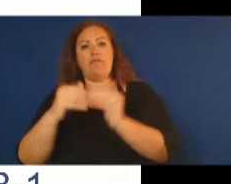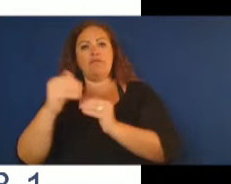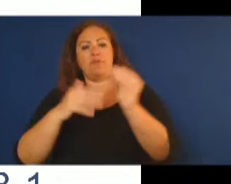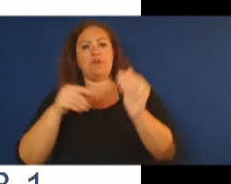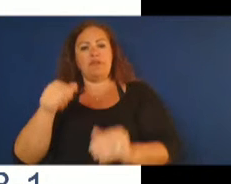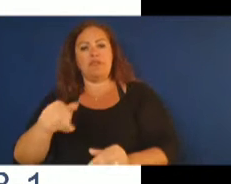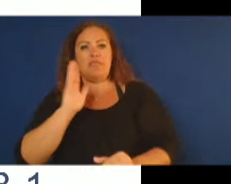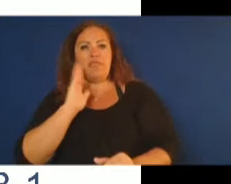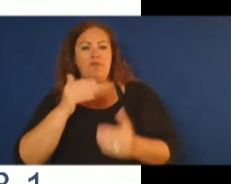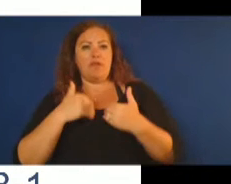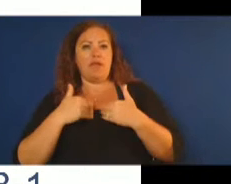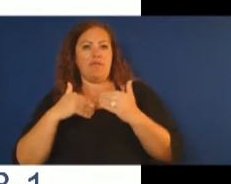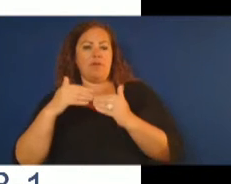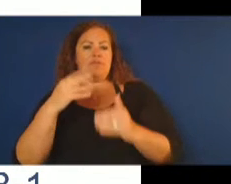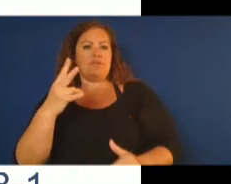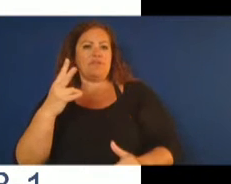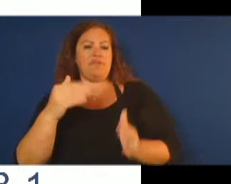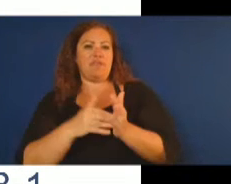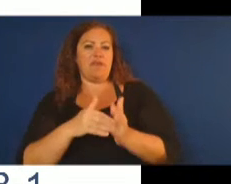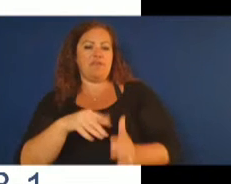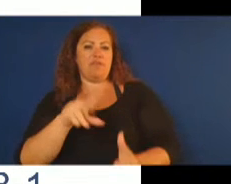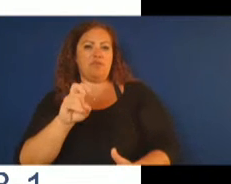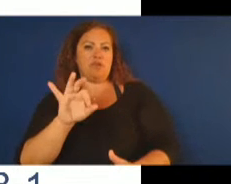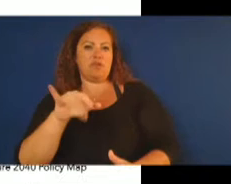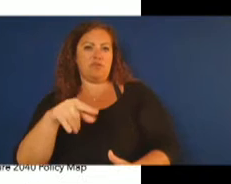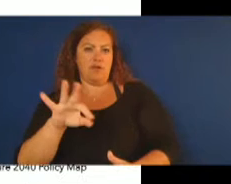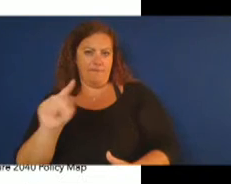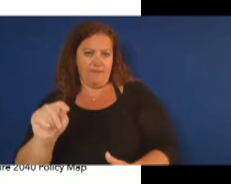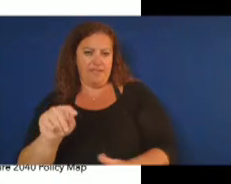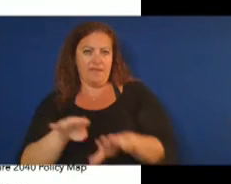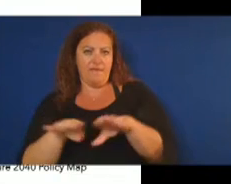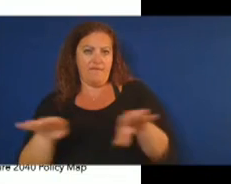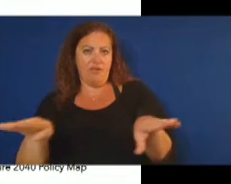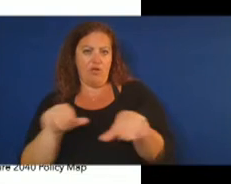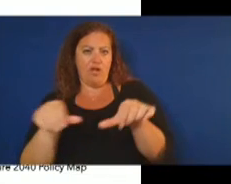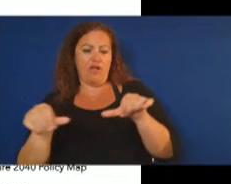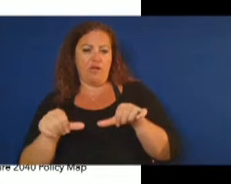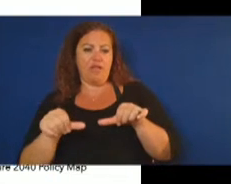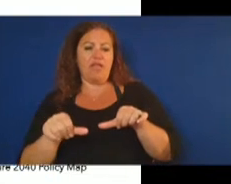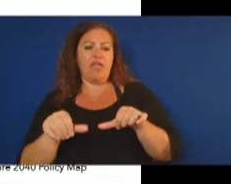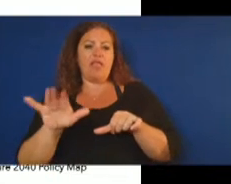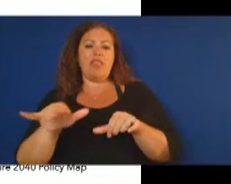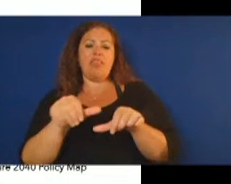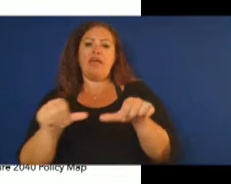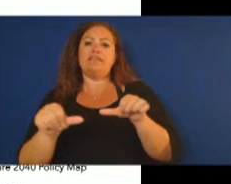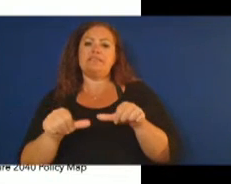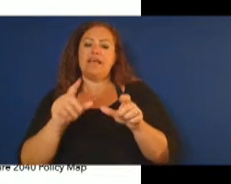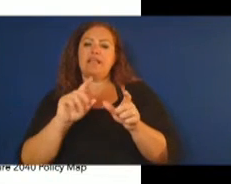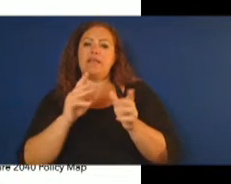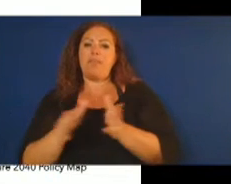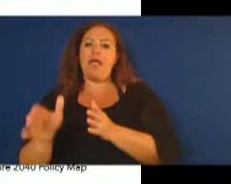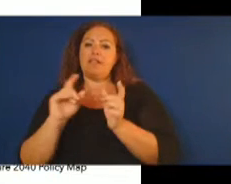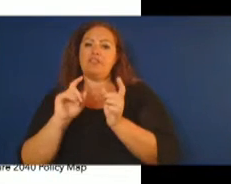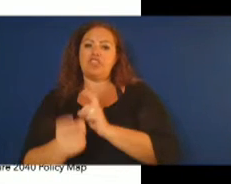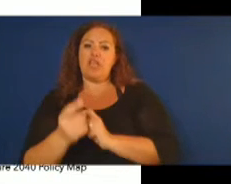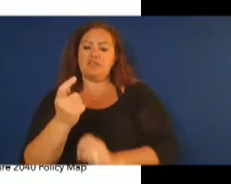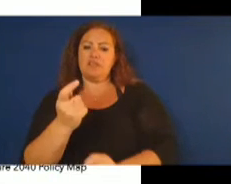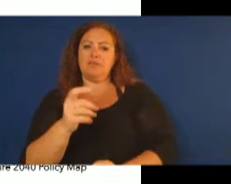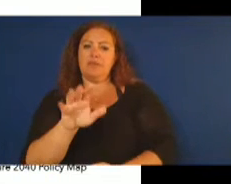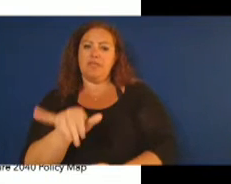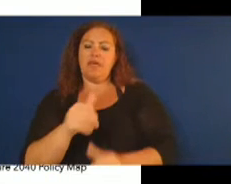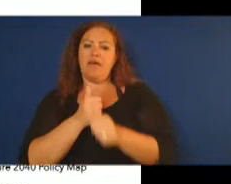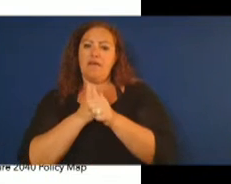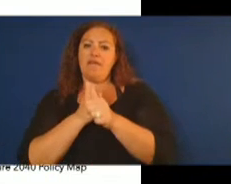to 17,200 Ft of gross floor area the site plan has changed a little bit and once again it is consistent with